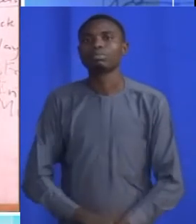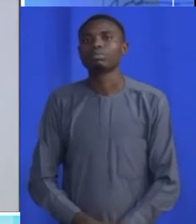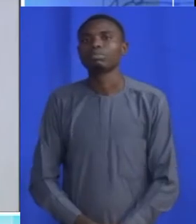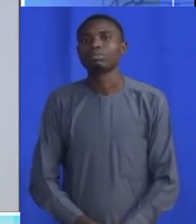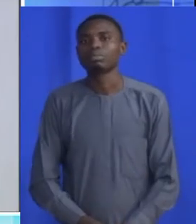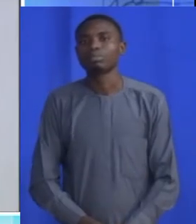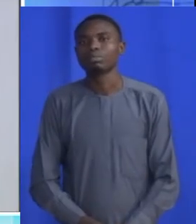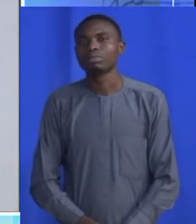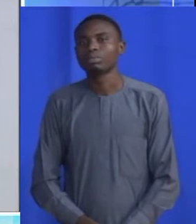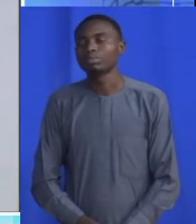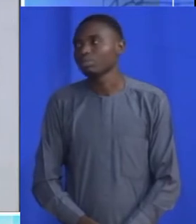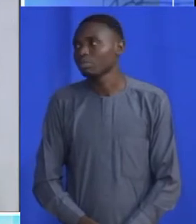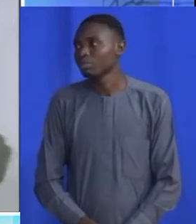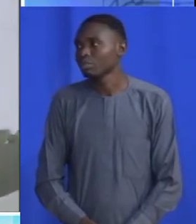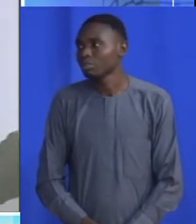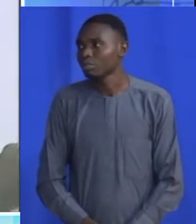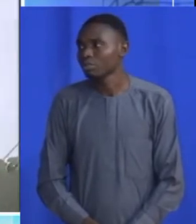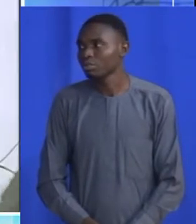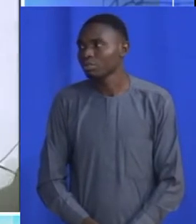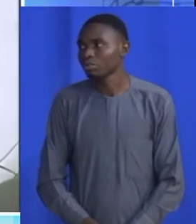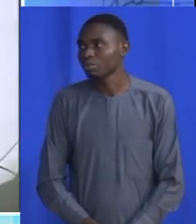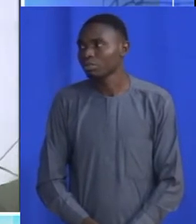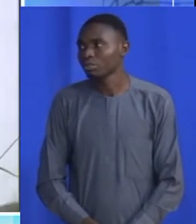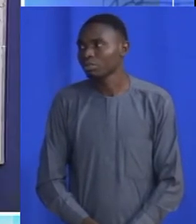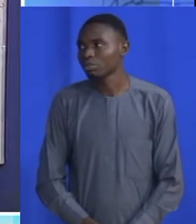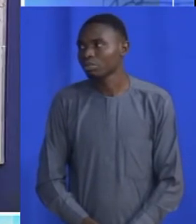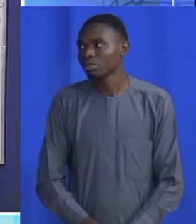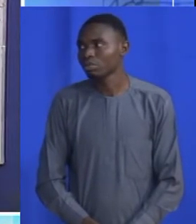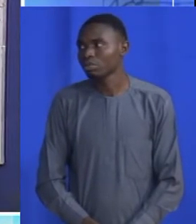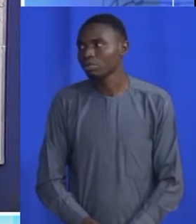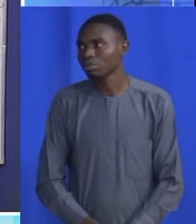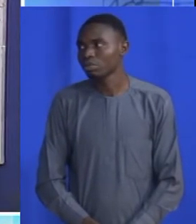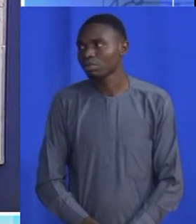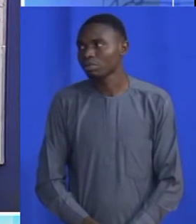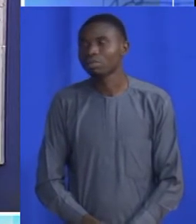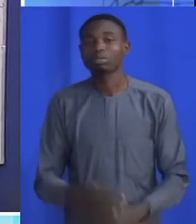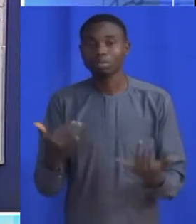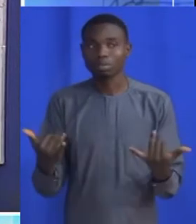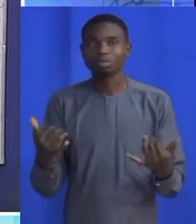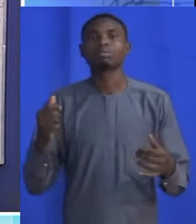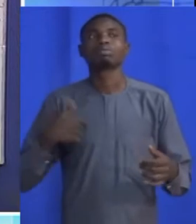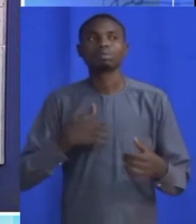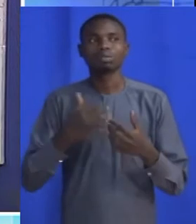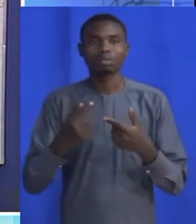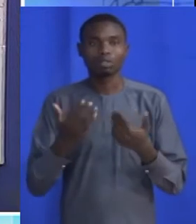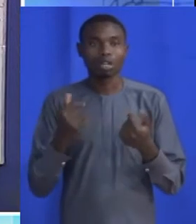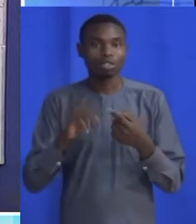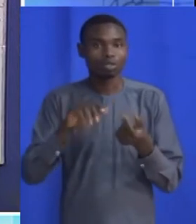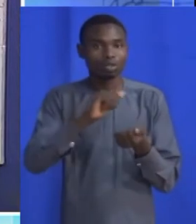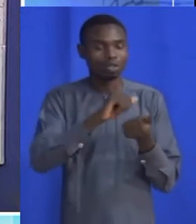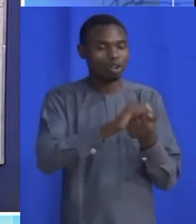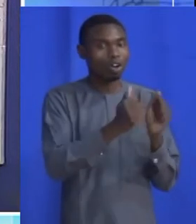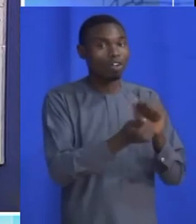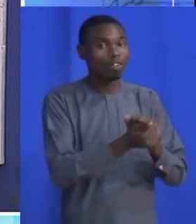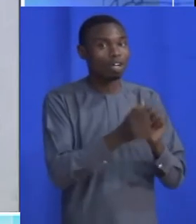minor, anybody below the age of 7 years, I refer to as minor. If they commit any crime, no